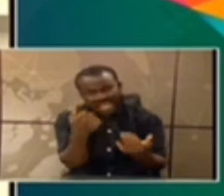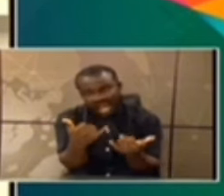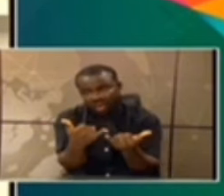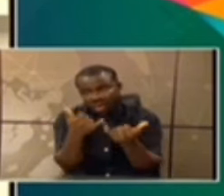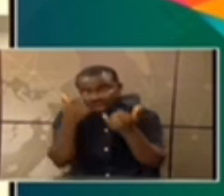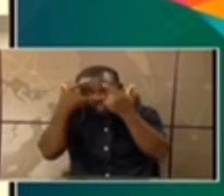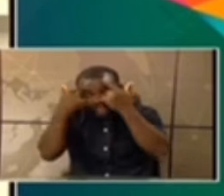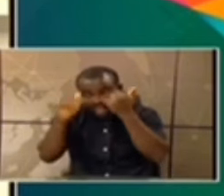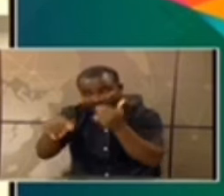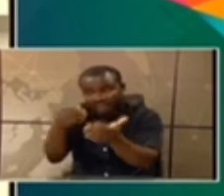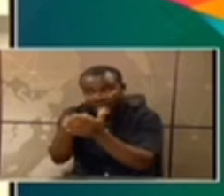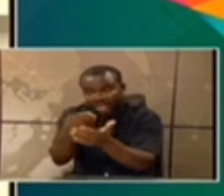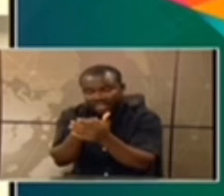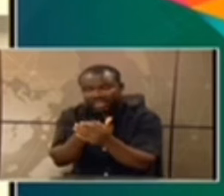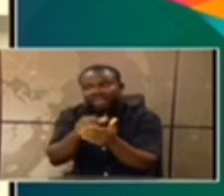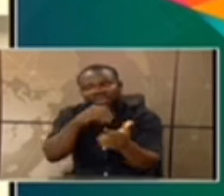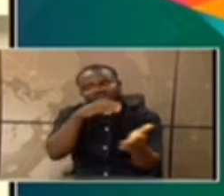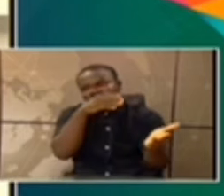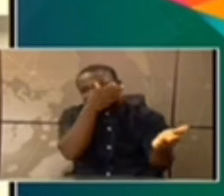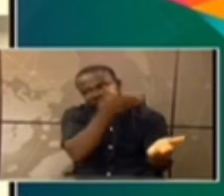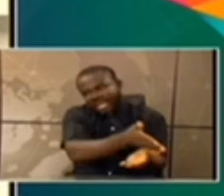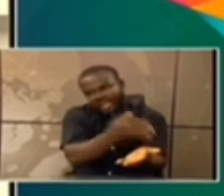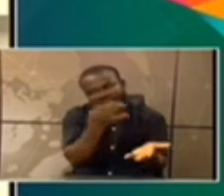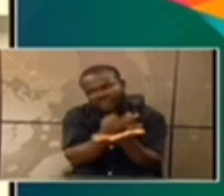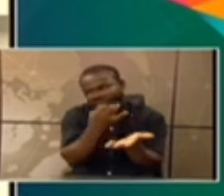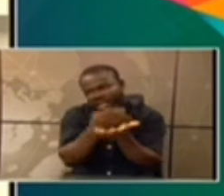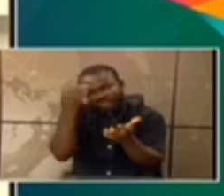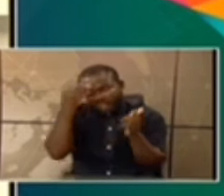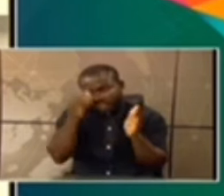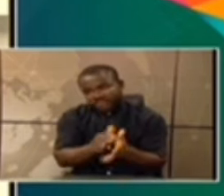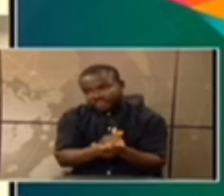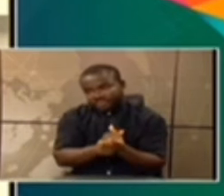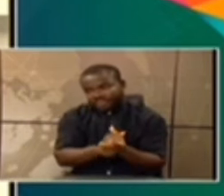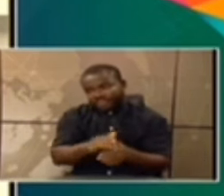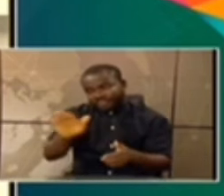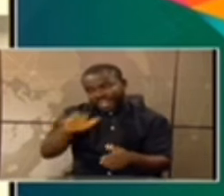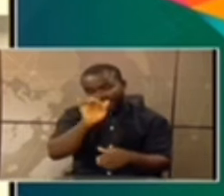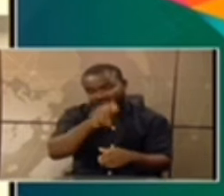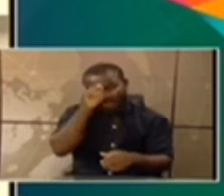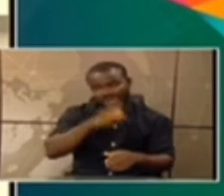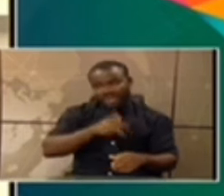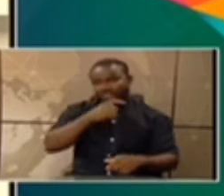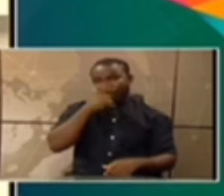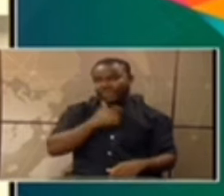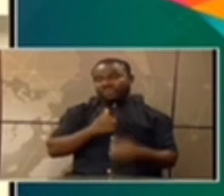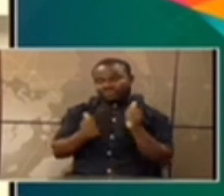Enru finance ministry. Upa abisa abrante no. Abrante no waya suro haa abisa. Ya osha asha space.